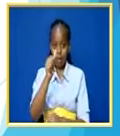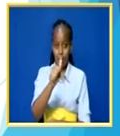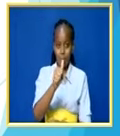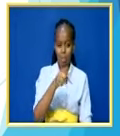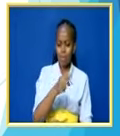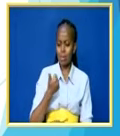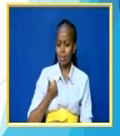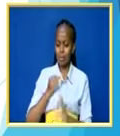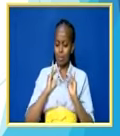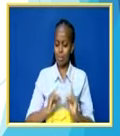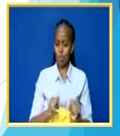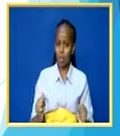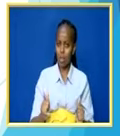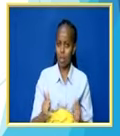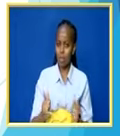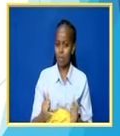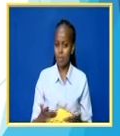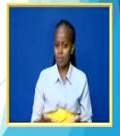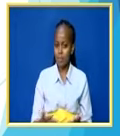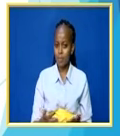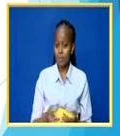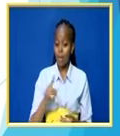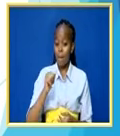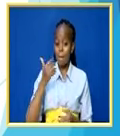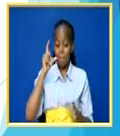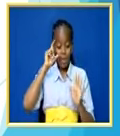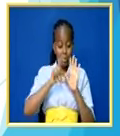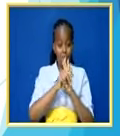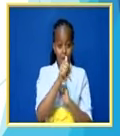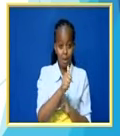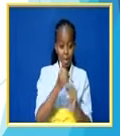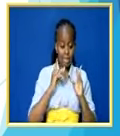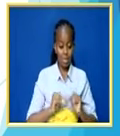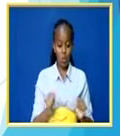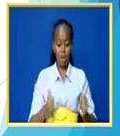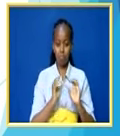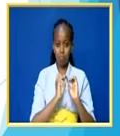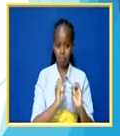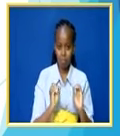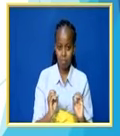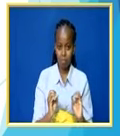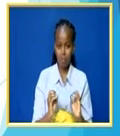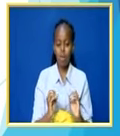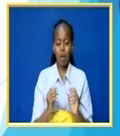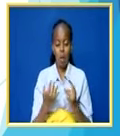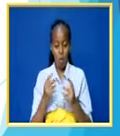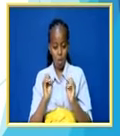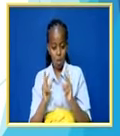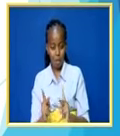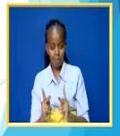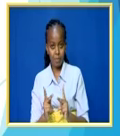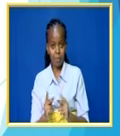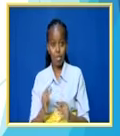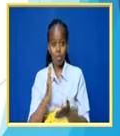she well-groomed or not? She's not well-groomed. She's not well-groomed? No. Let's find out.